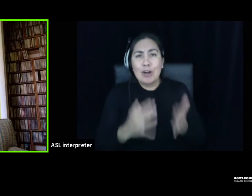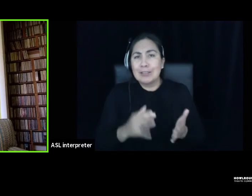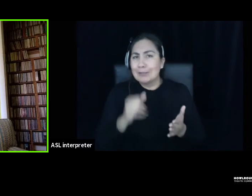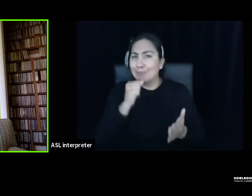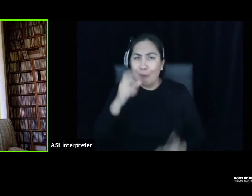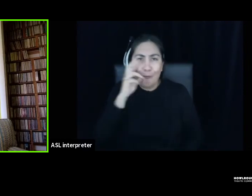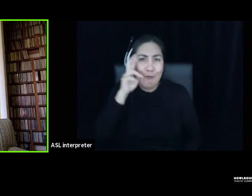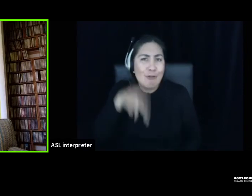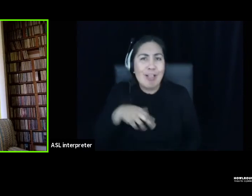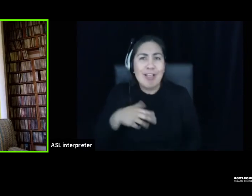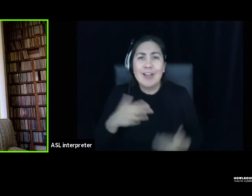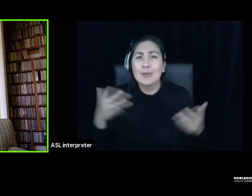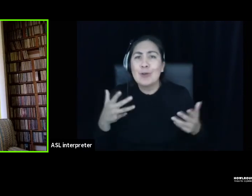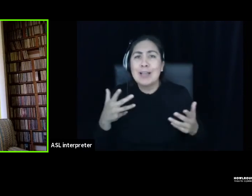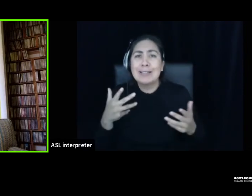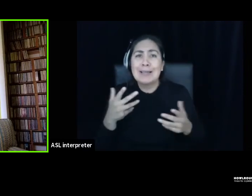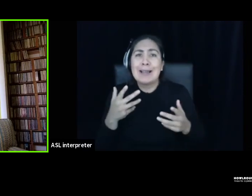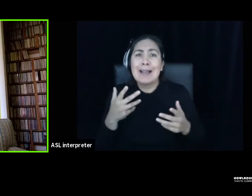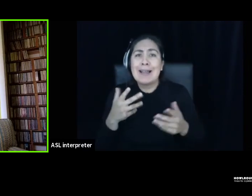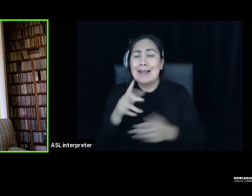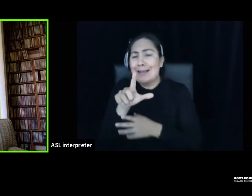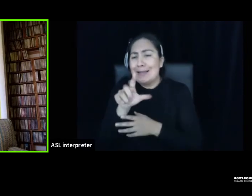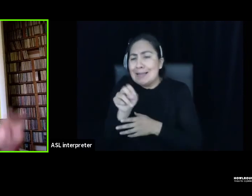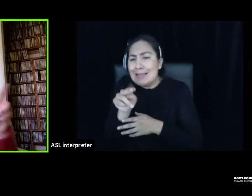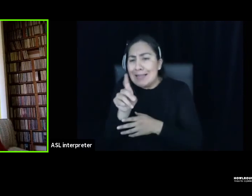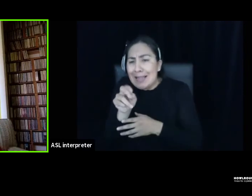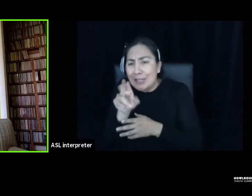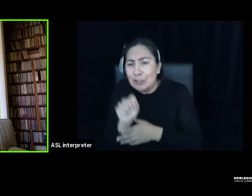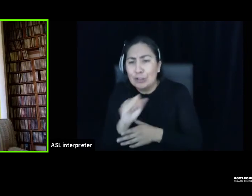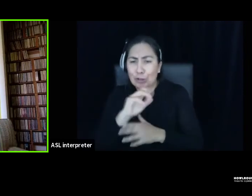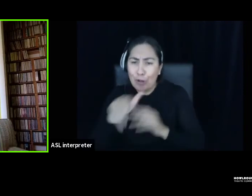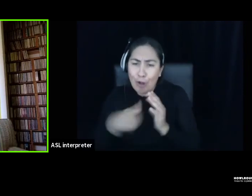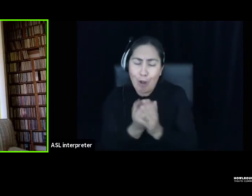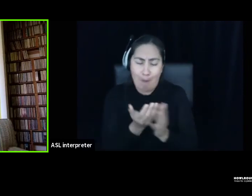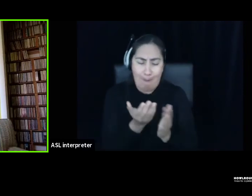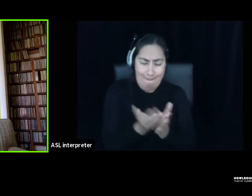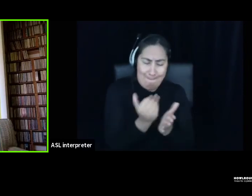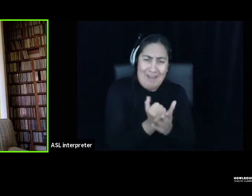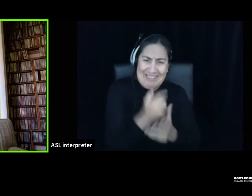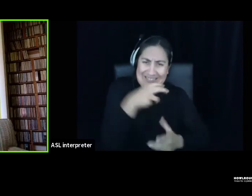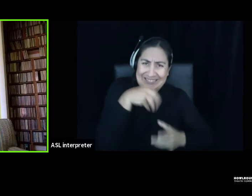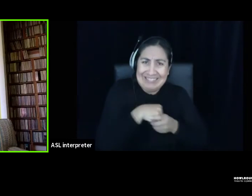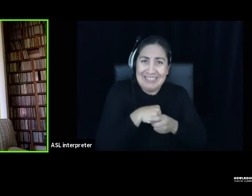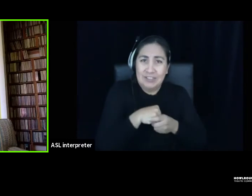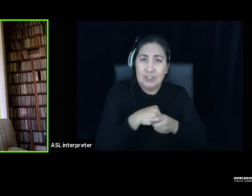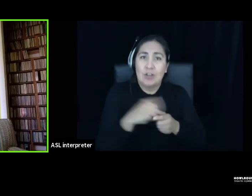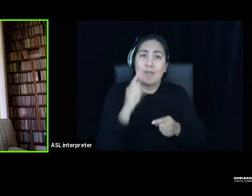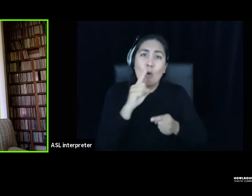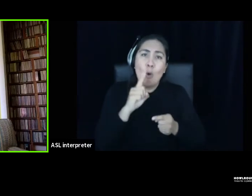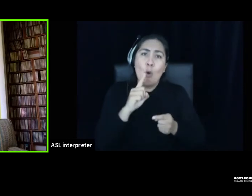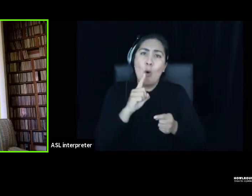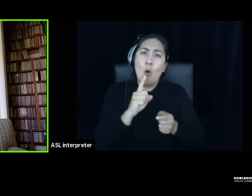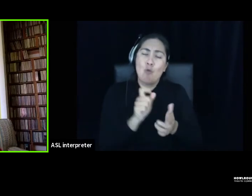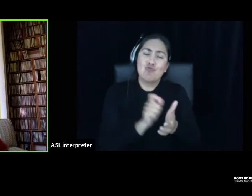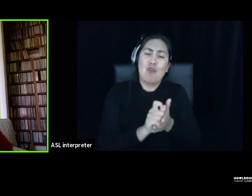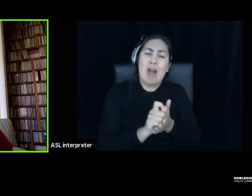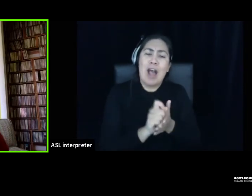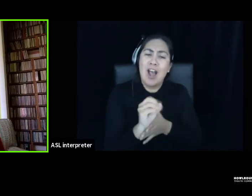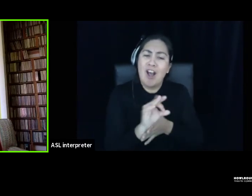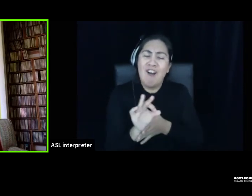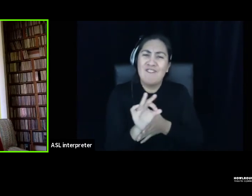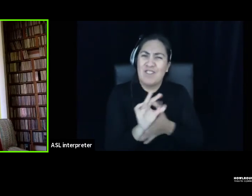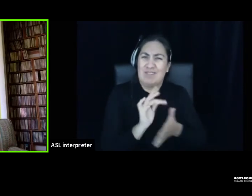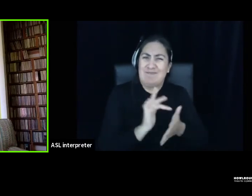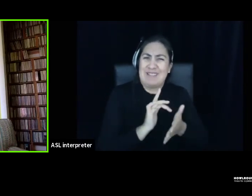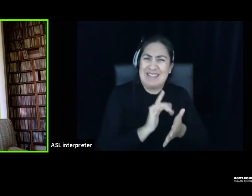all budgeted for writing off bad debt. It's a line item in their budgets.